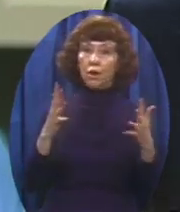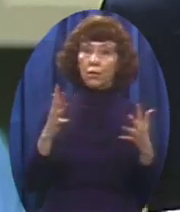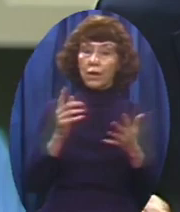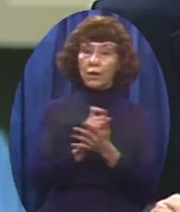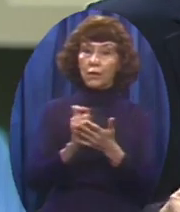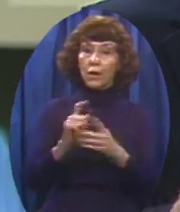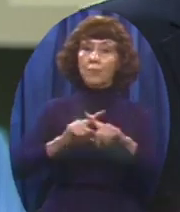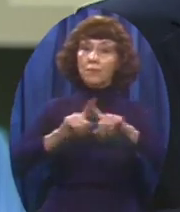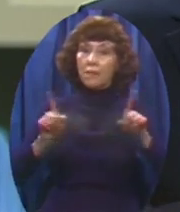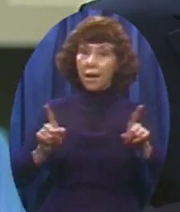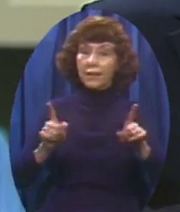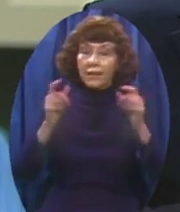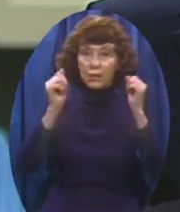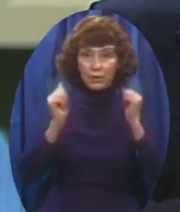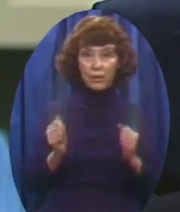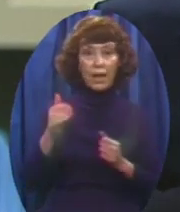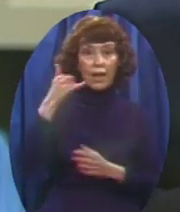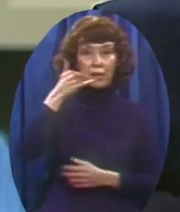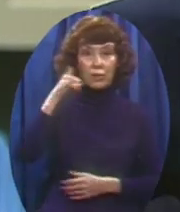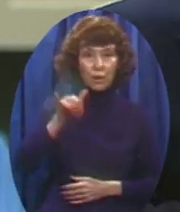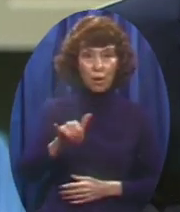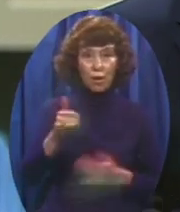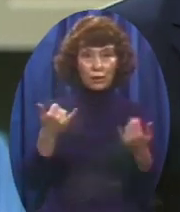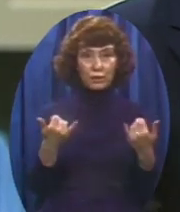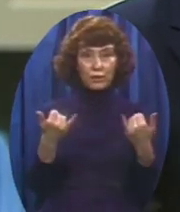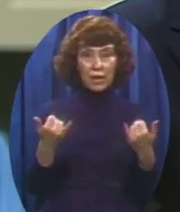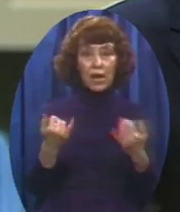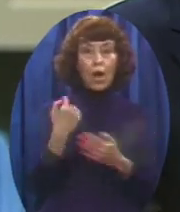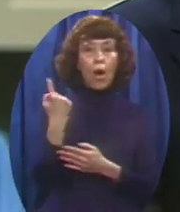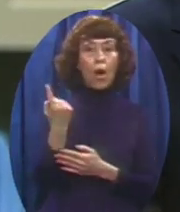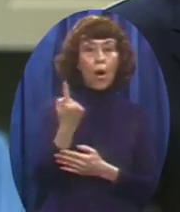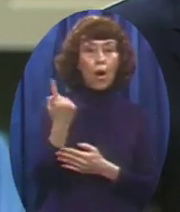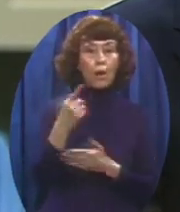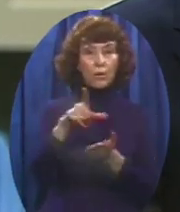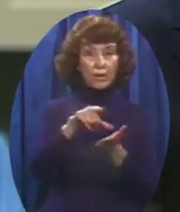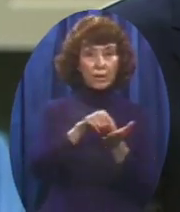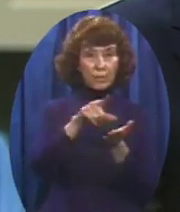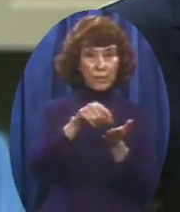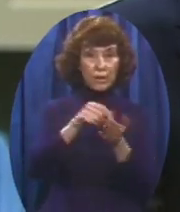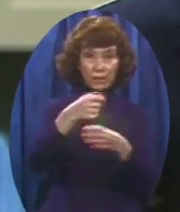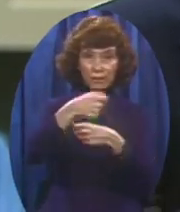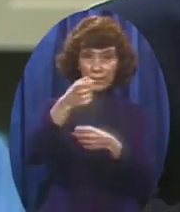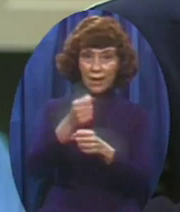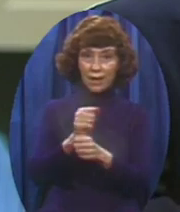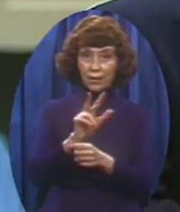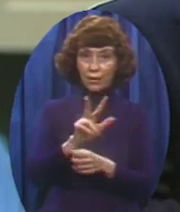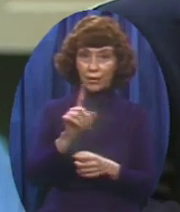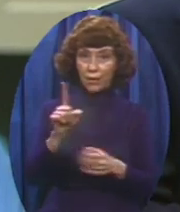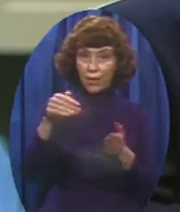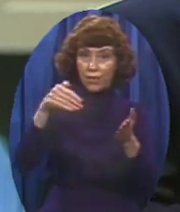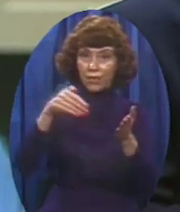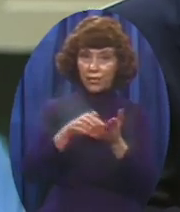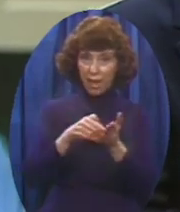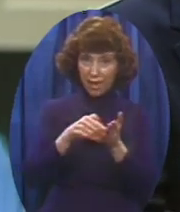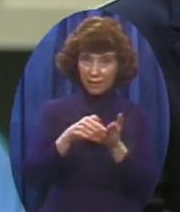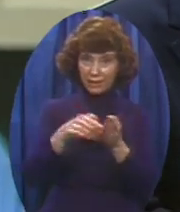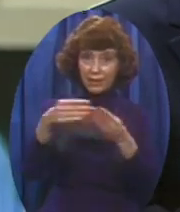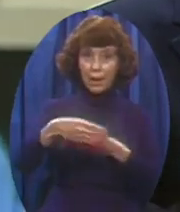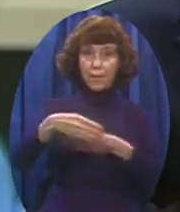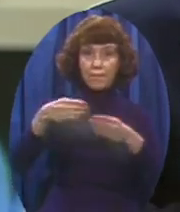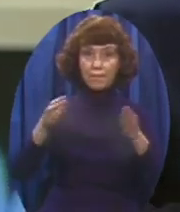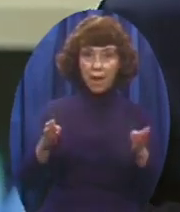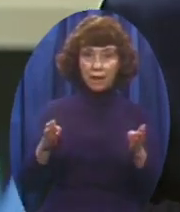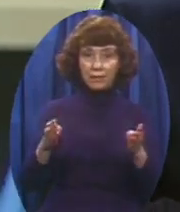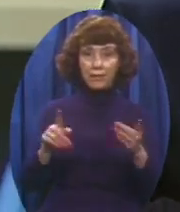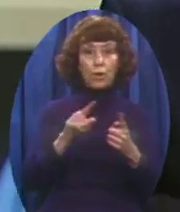to call now because we only produce 31,000 copies, 31,000 sets. And once we are out, we